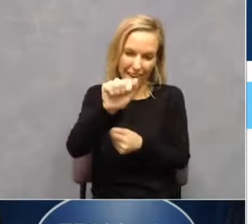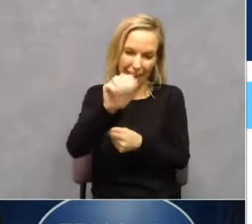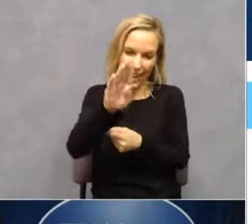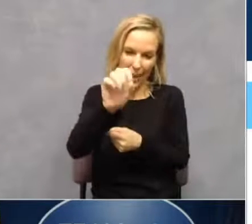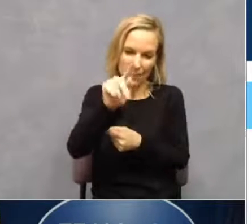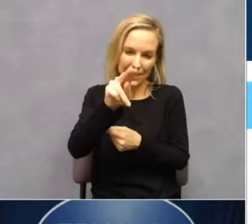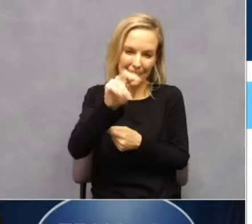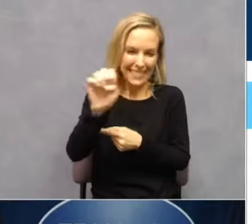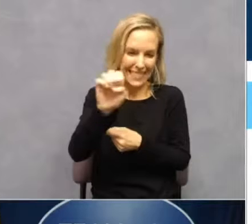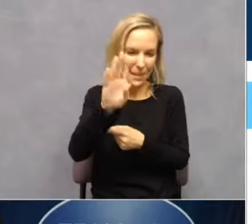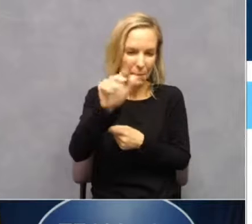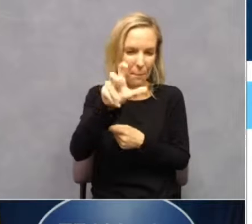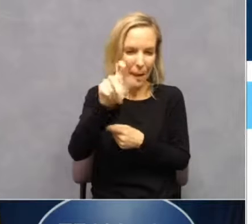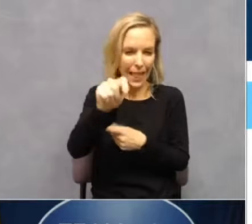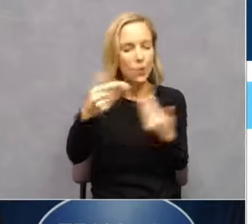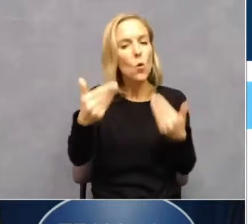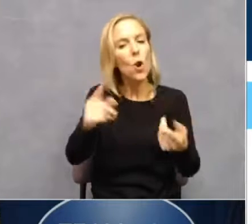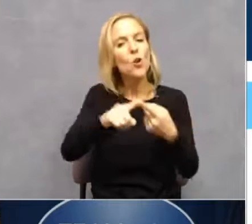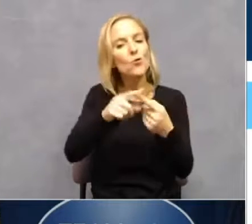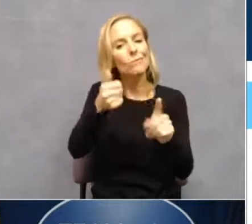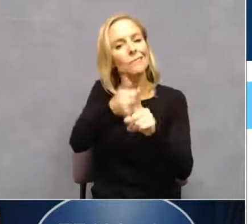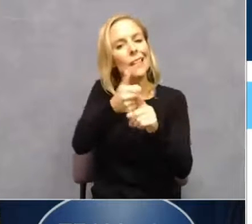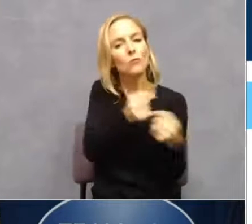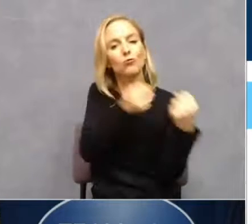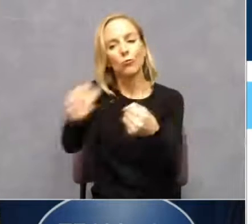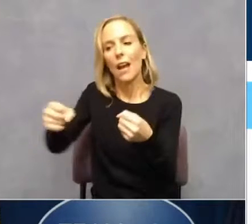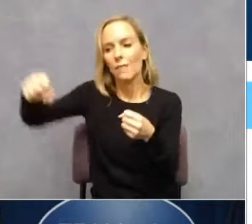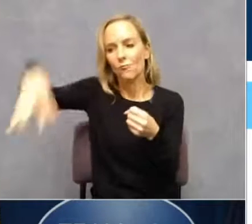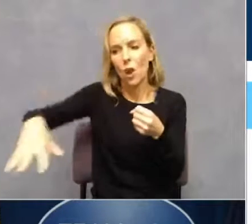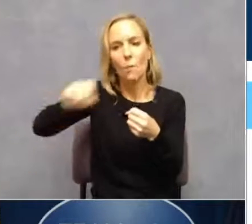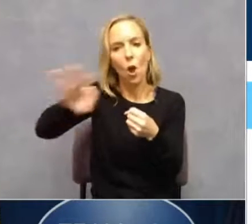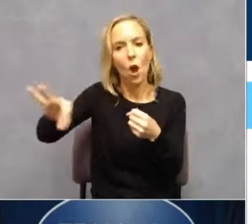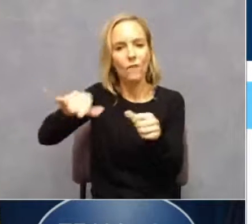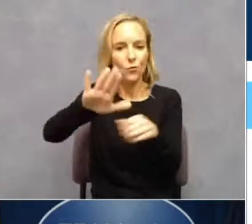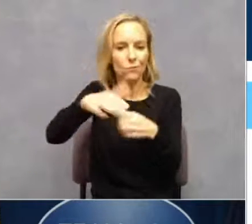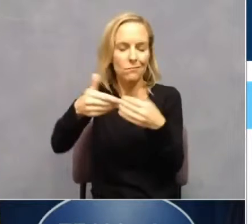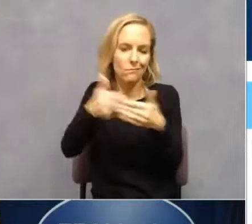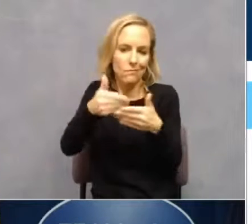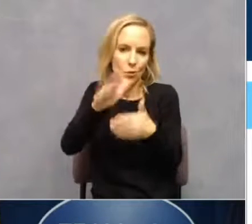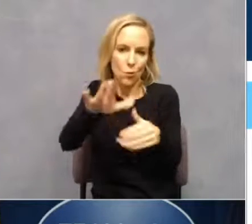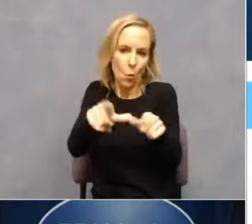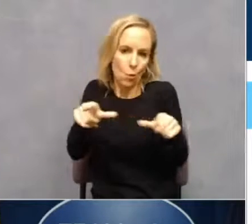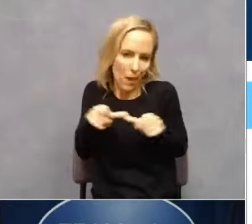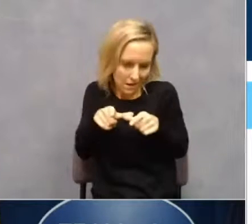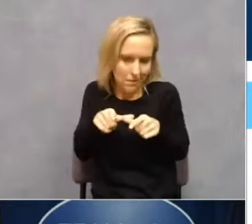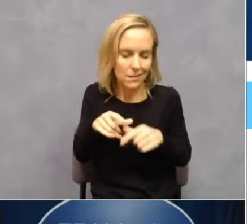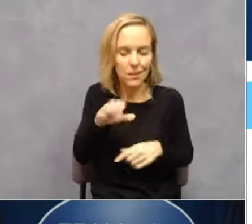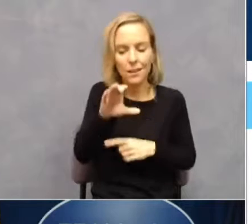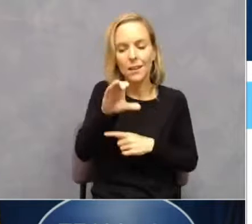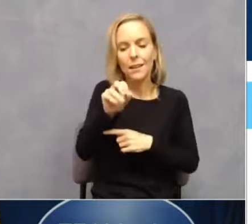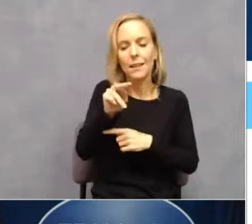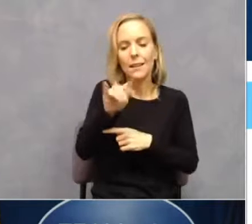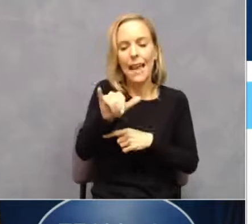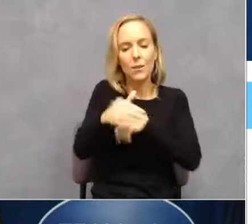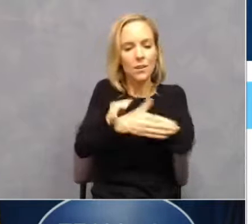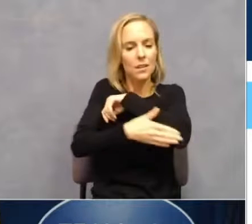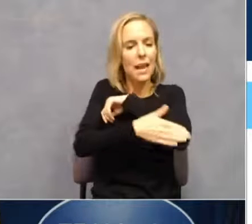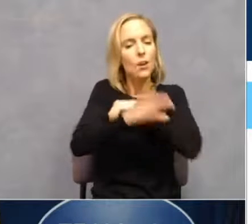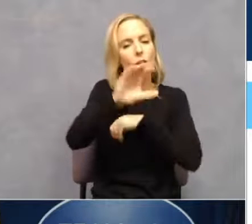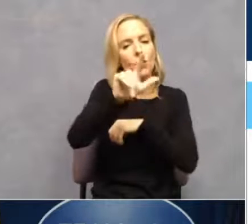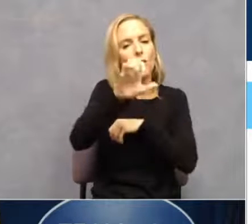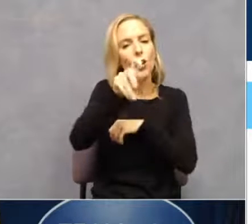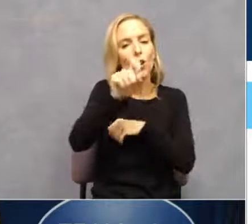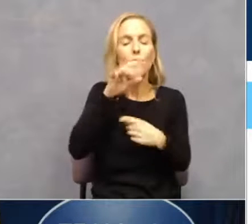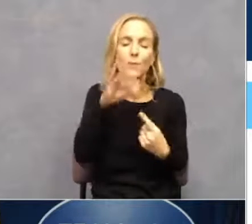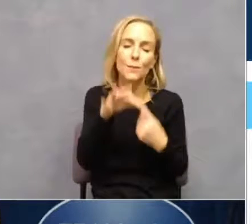with your county clerk's office to find the nearest location. And speaking of county clerks, I want to say a special thank you to all of